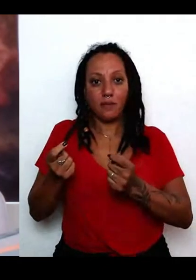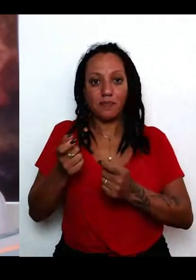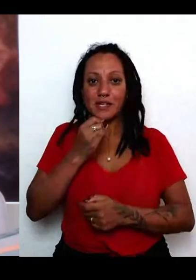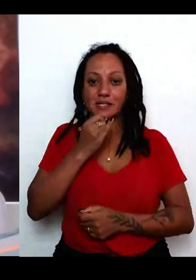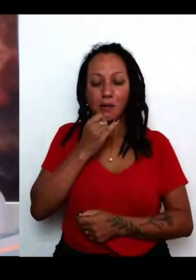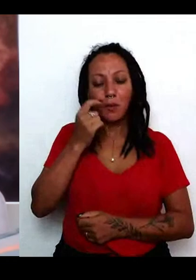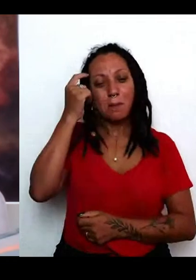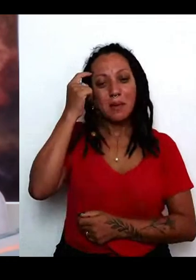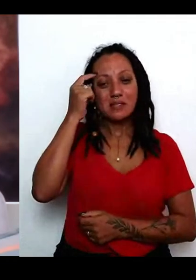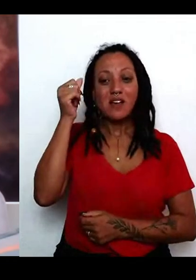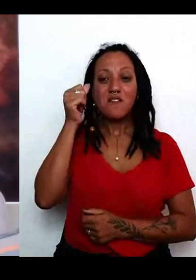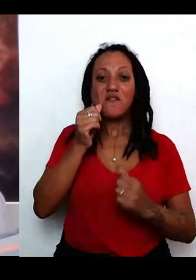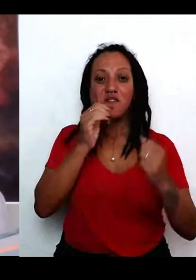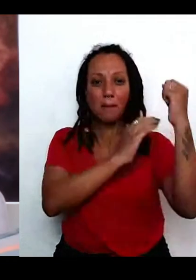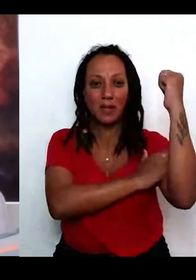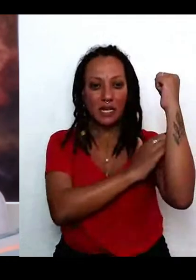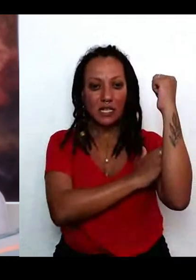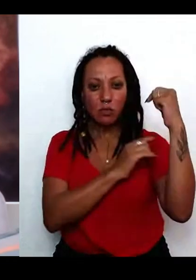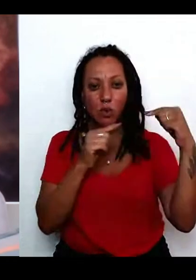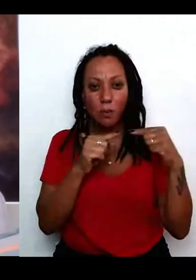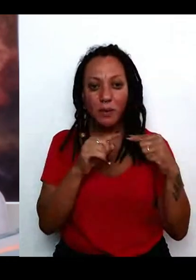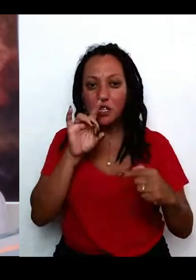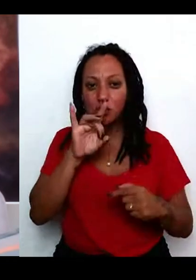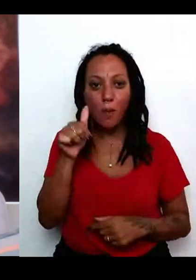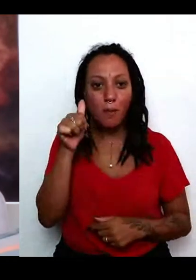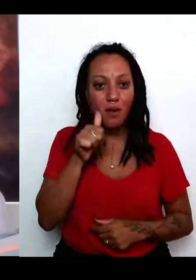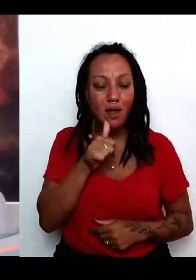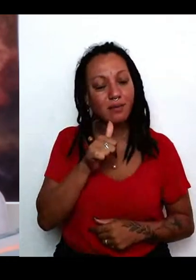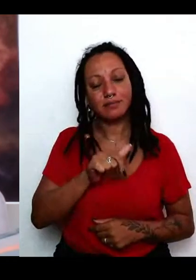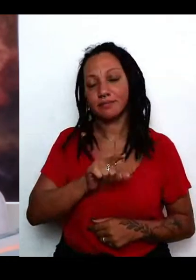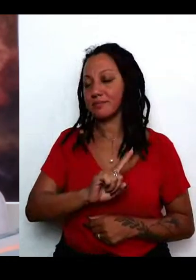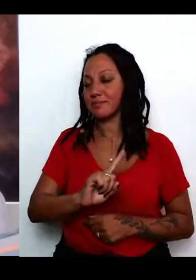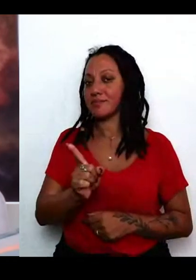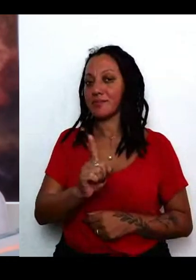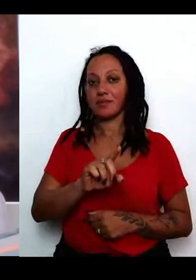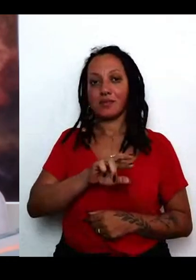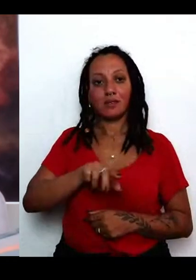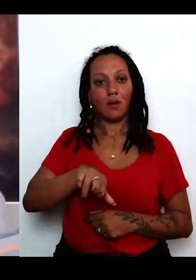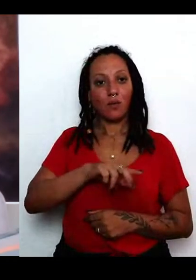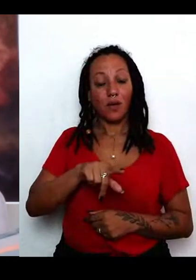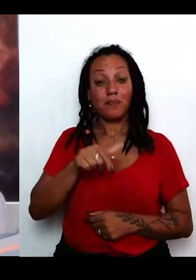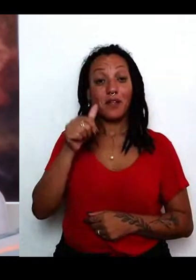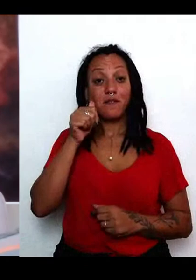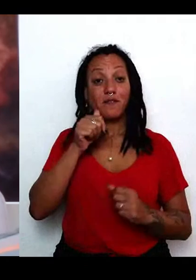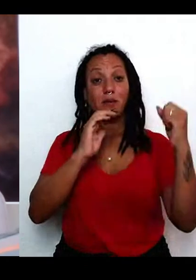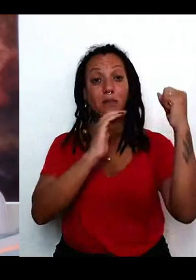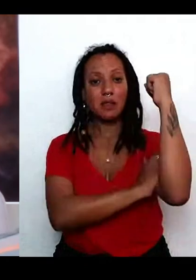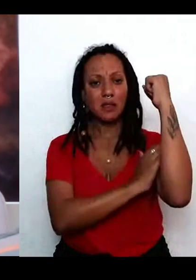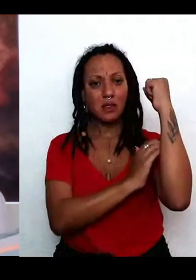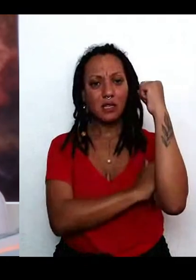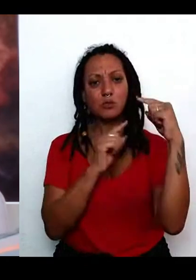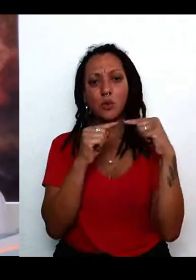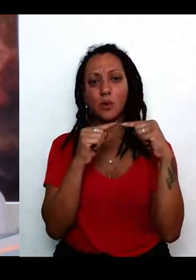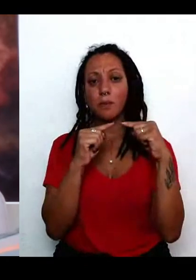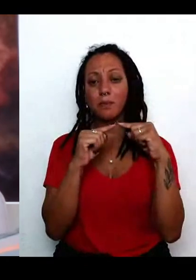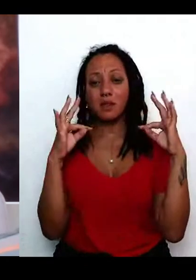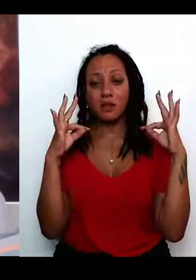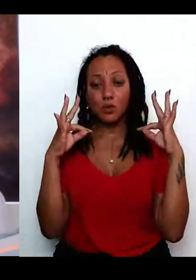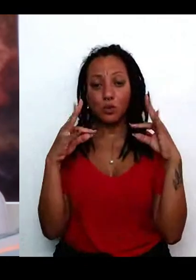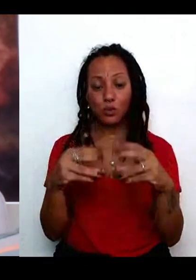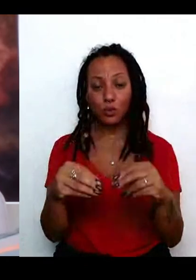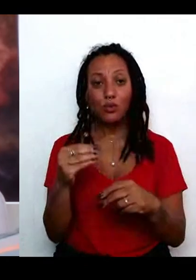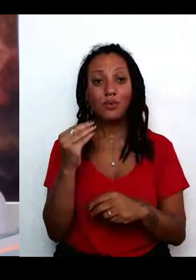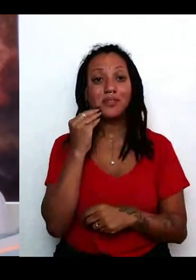women feminism is about trying to topple a global structure a pyramidal